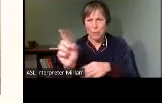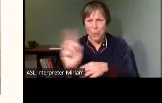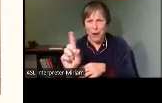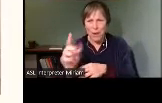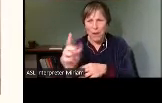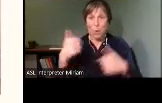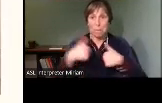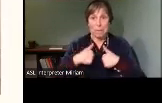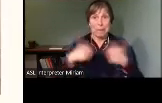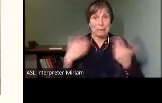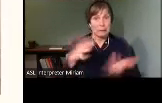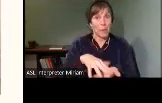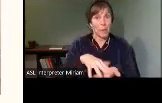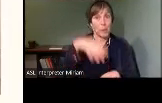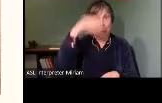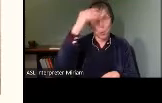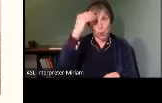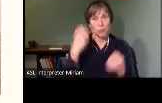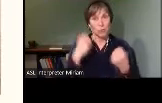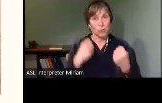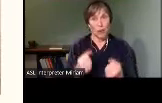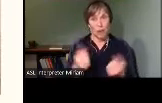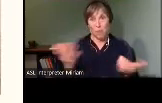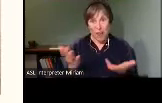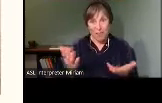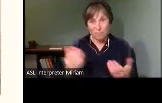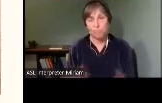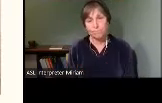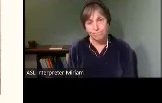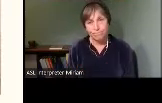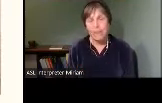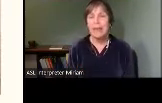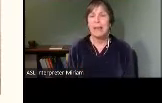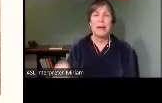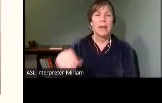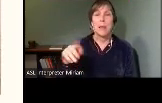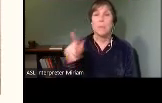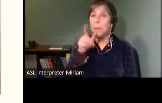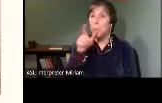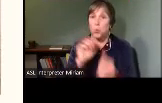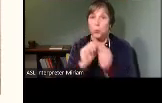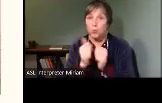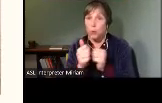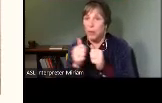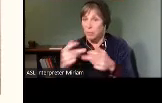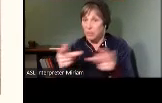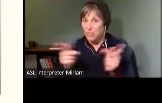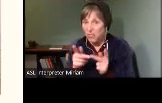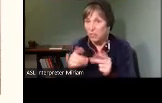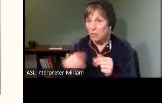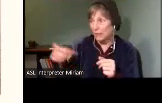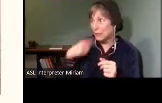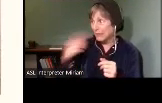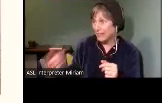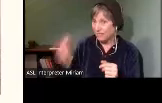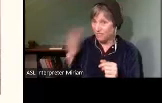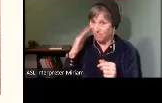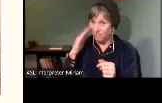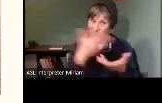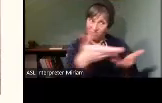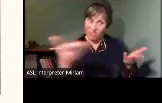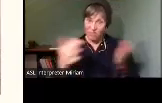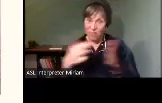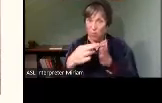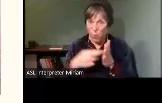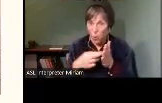me um over the last years is it's important to inform your candidates um make sure that they're aware of the different roles and regulations